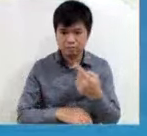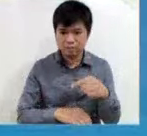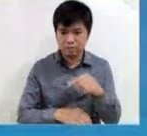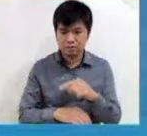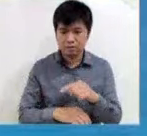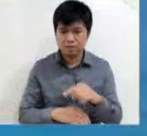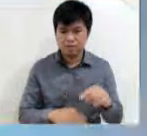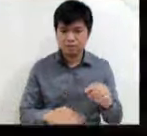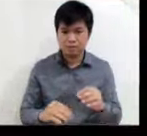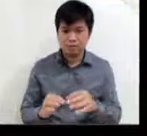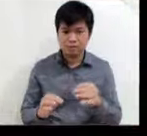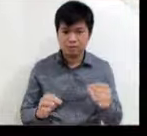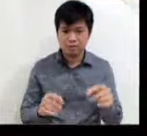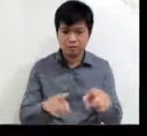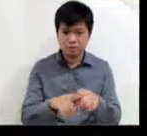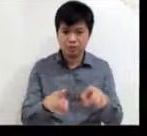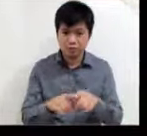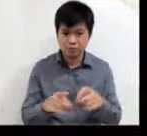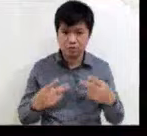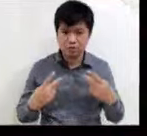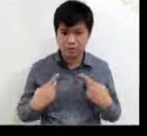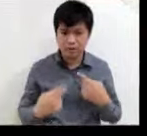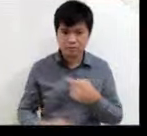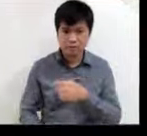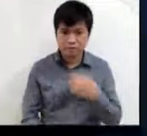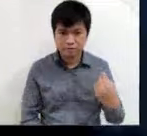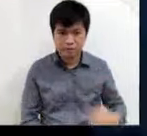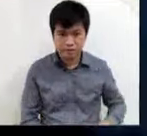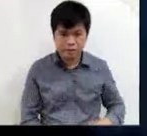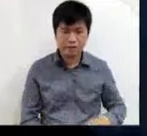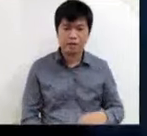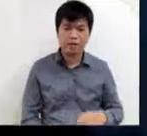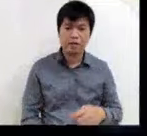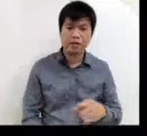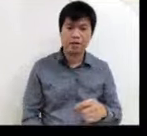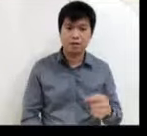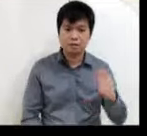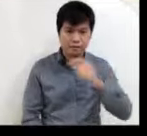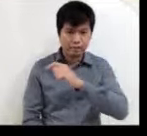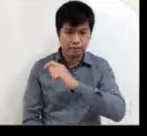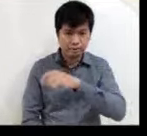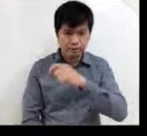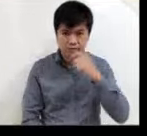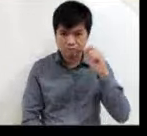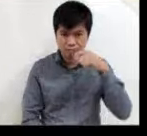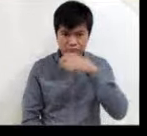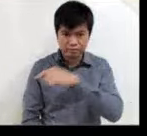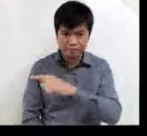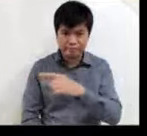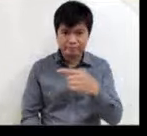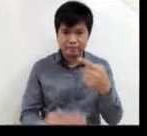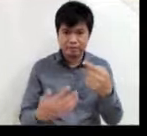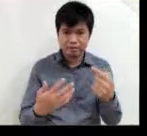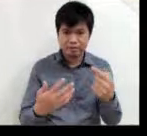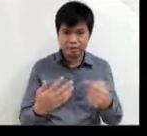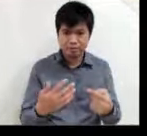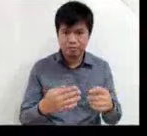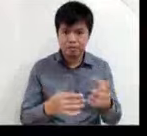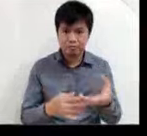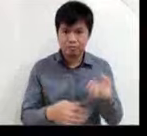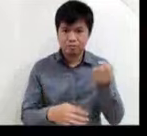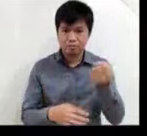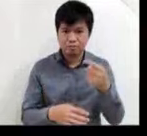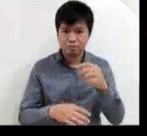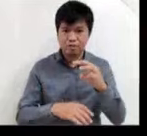also China, Taiwan, and in all of these, U.S. plays a very important role. How do you